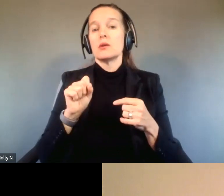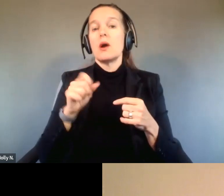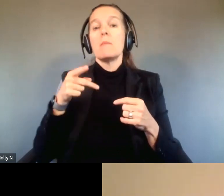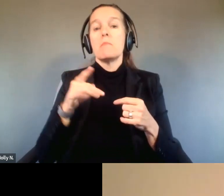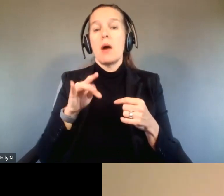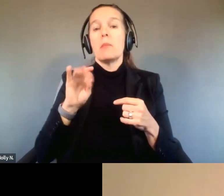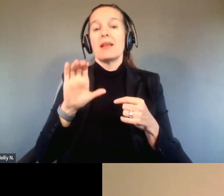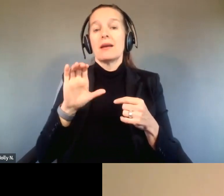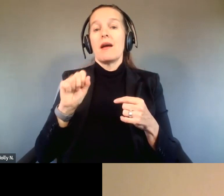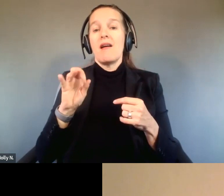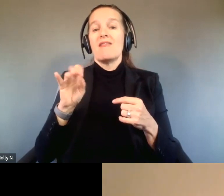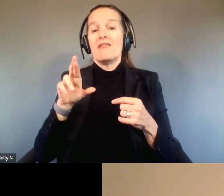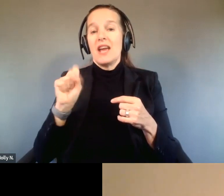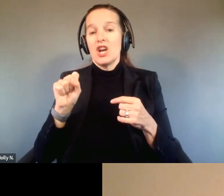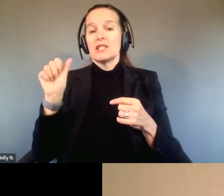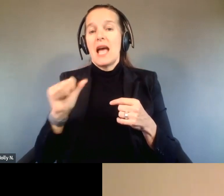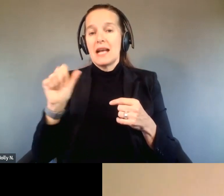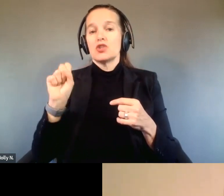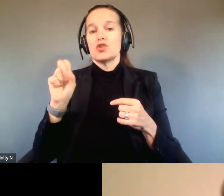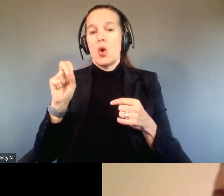public affairs at